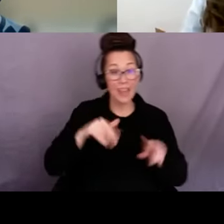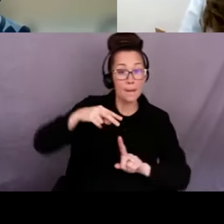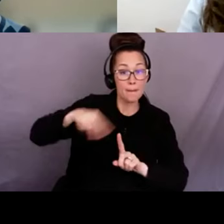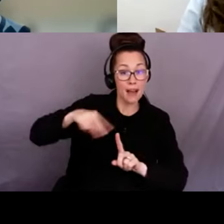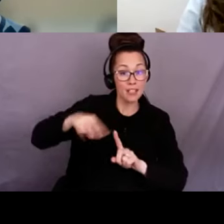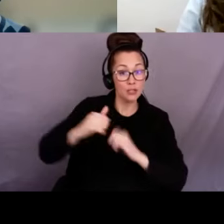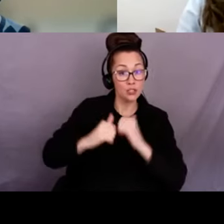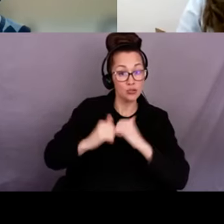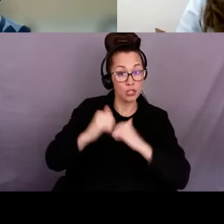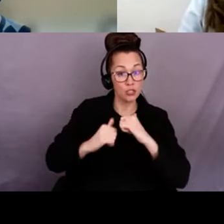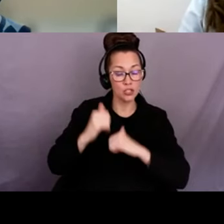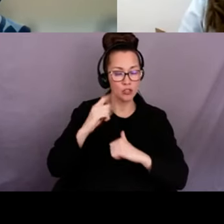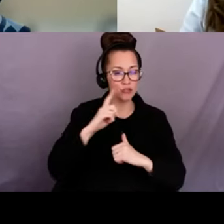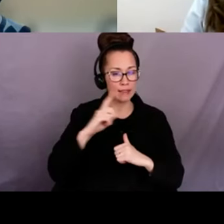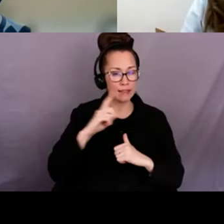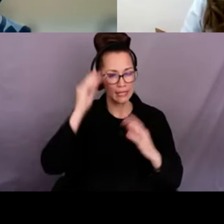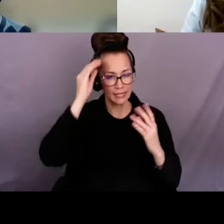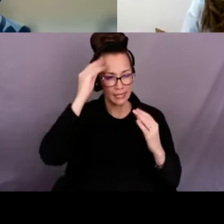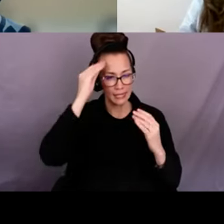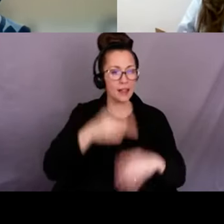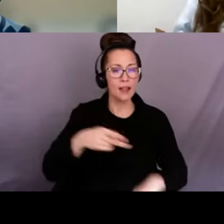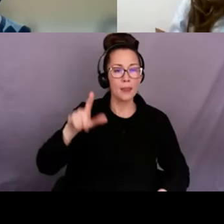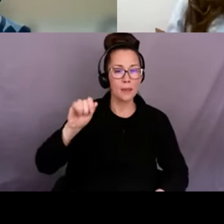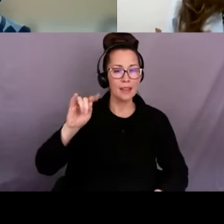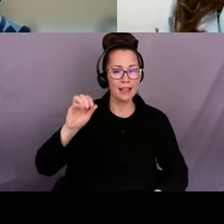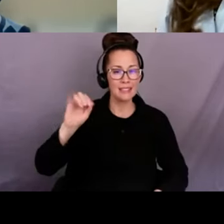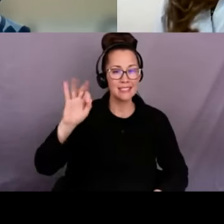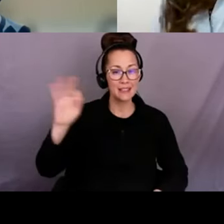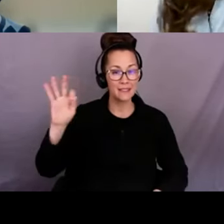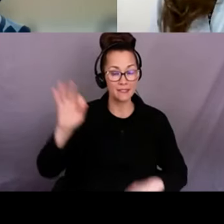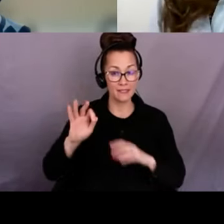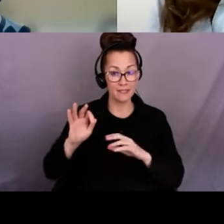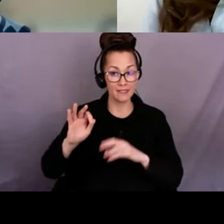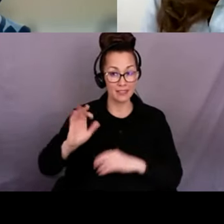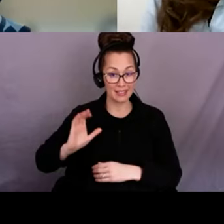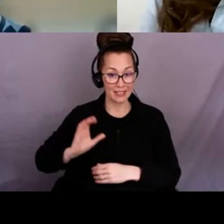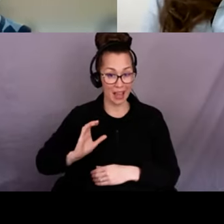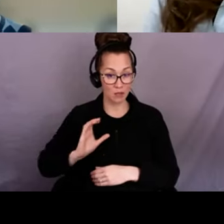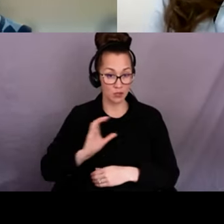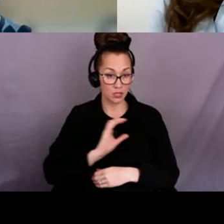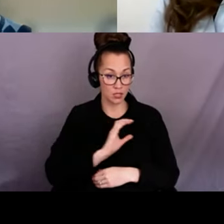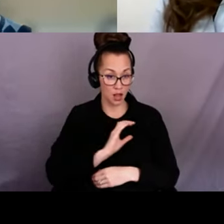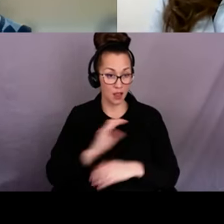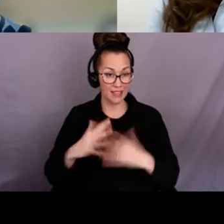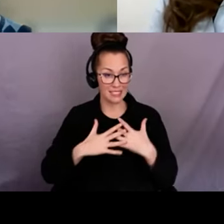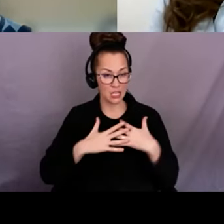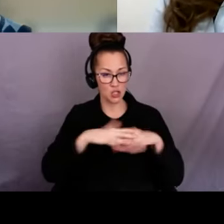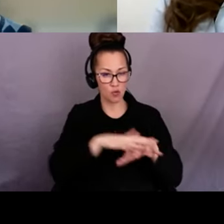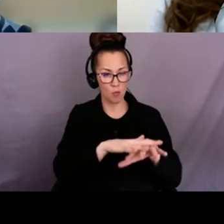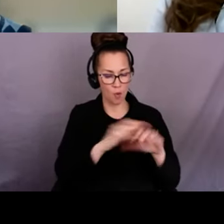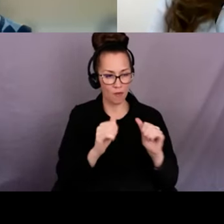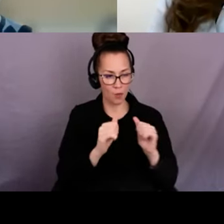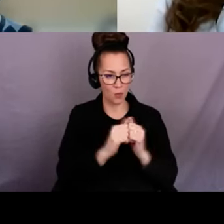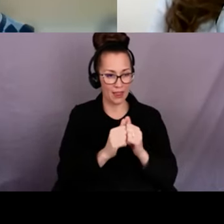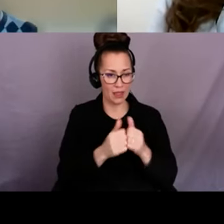contemplates that plaintiffs' counsel are interwoven into a variety of activities. We generally,